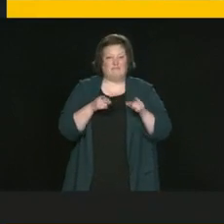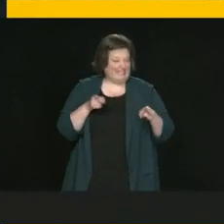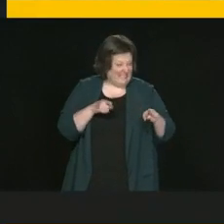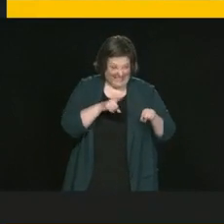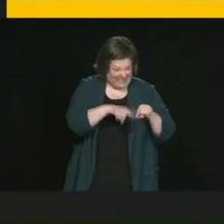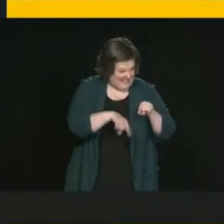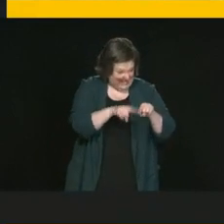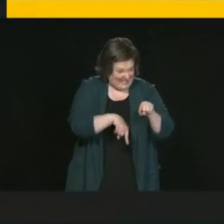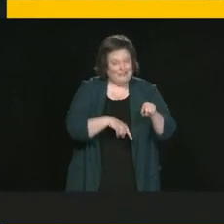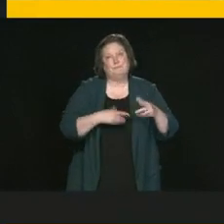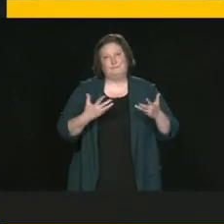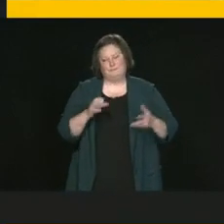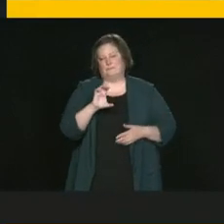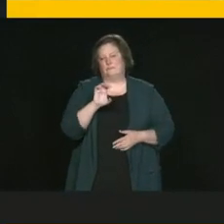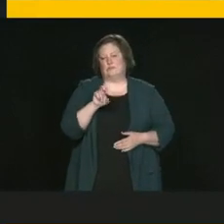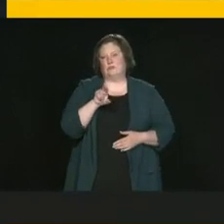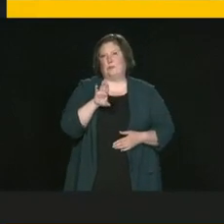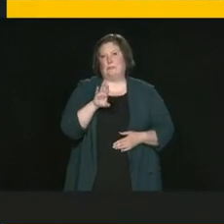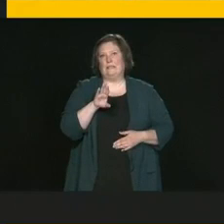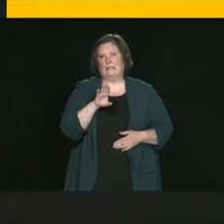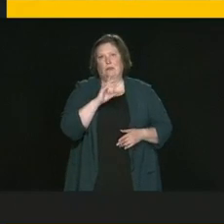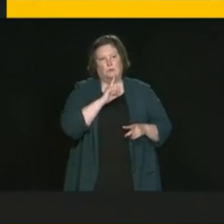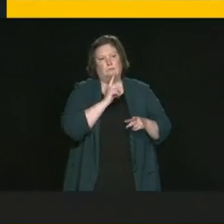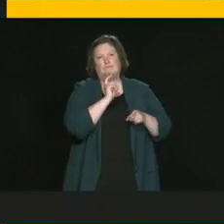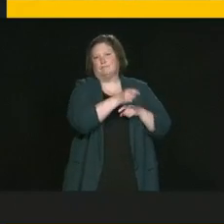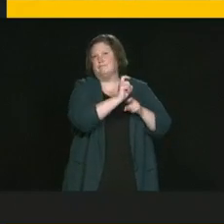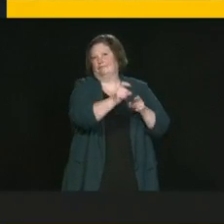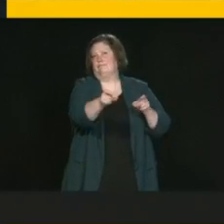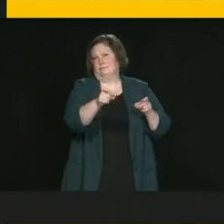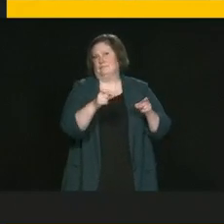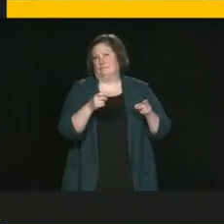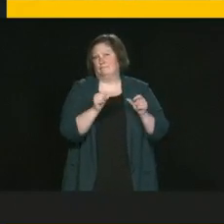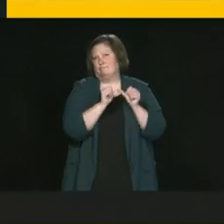that people who can't work because they can't find a job